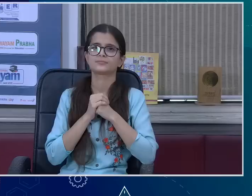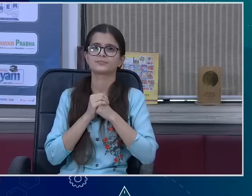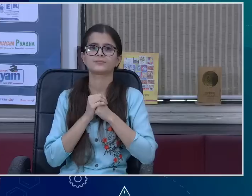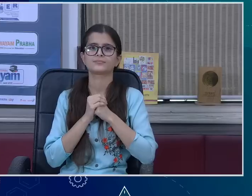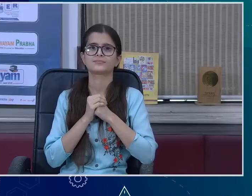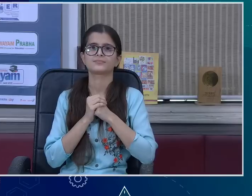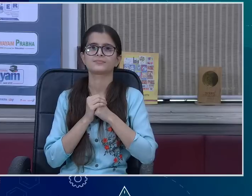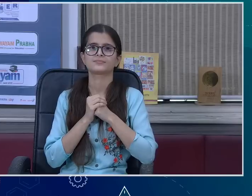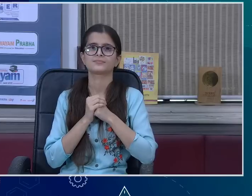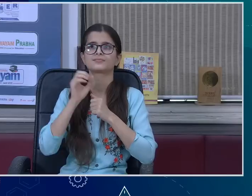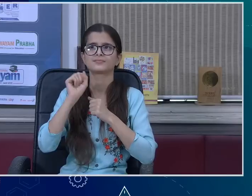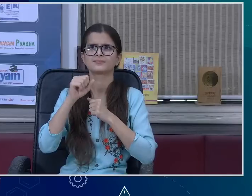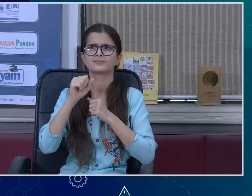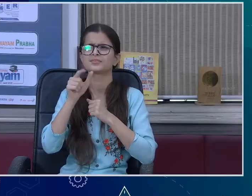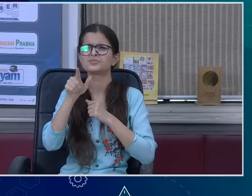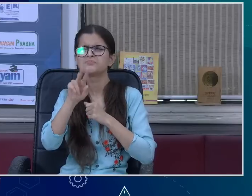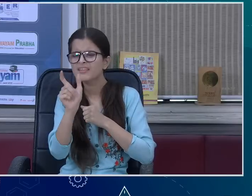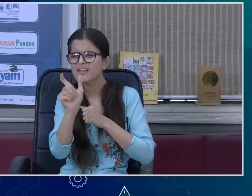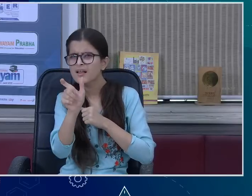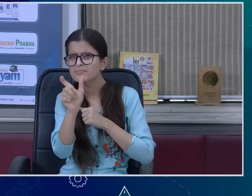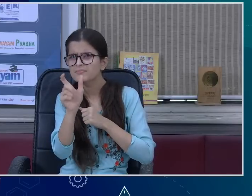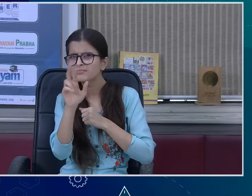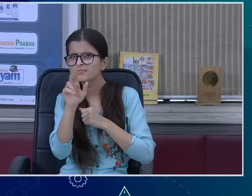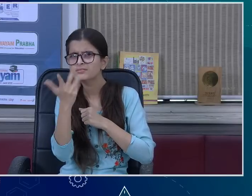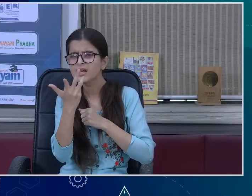Yeah, dexterity, you mean?